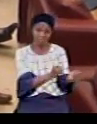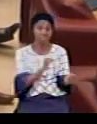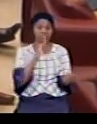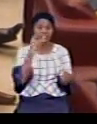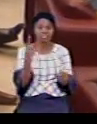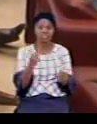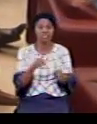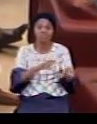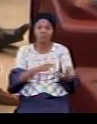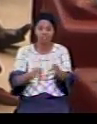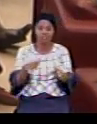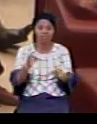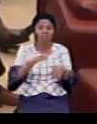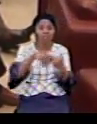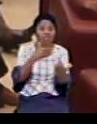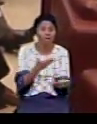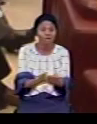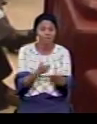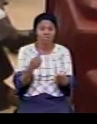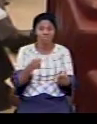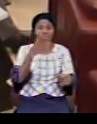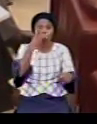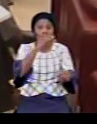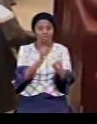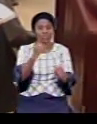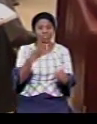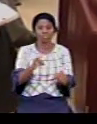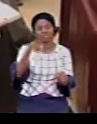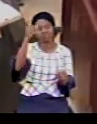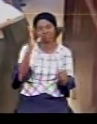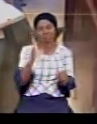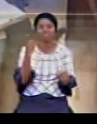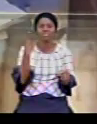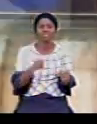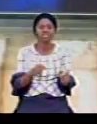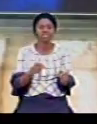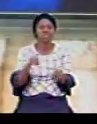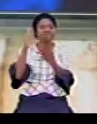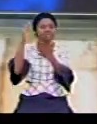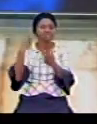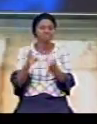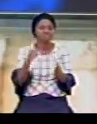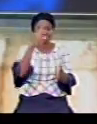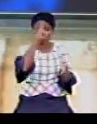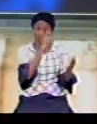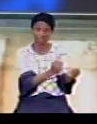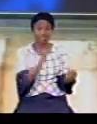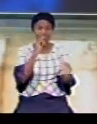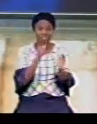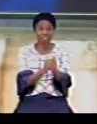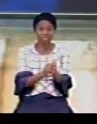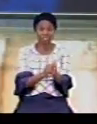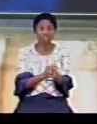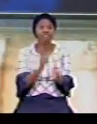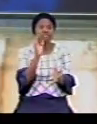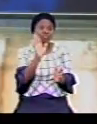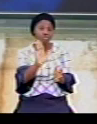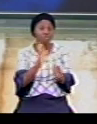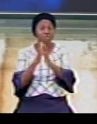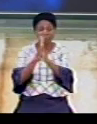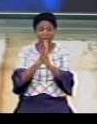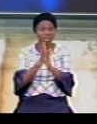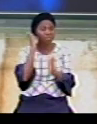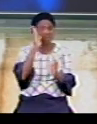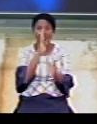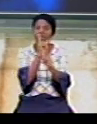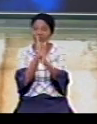of all the promises of God. The expectation of faith is that your prayer will